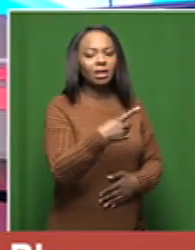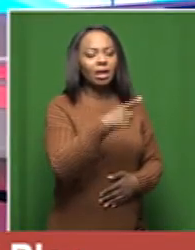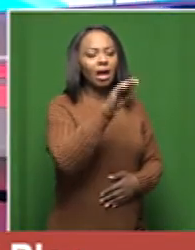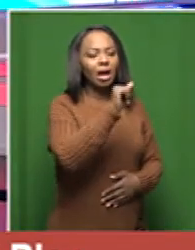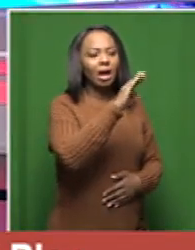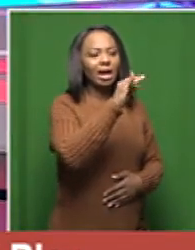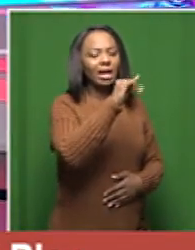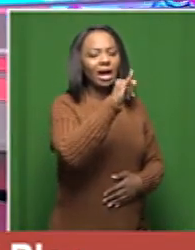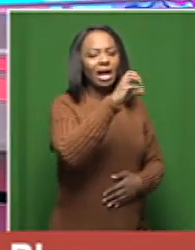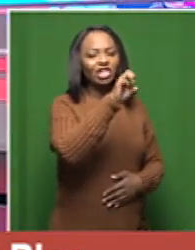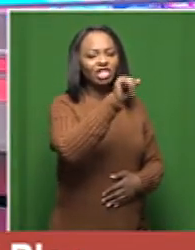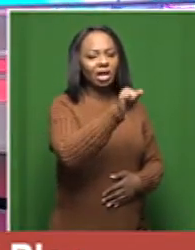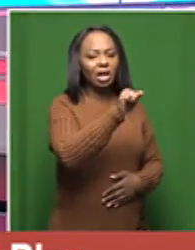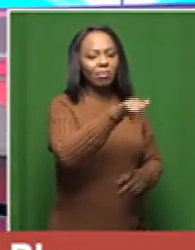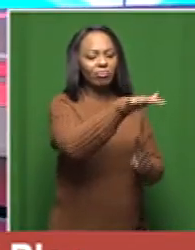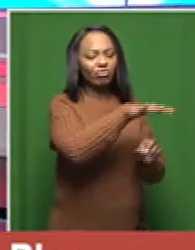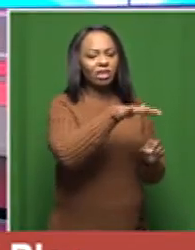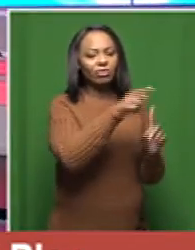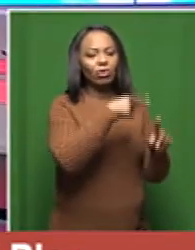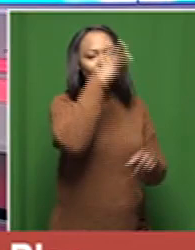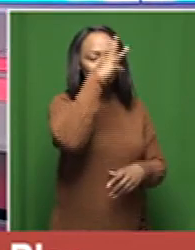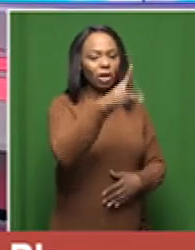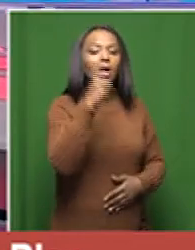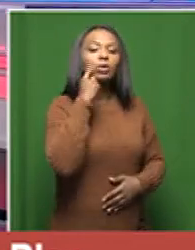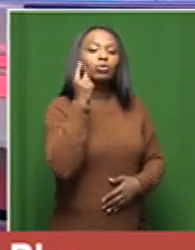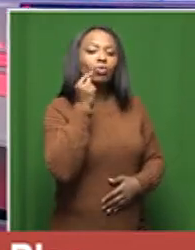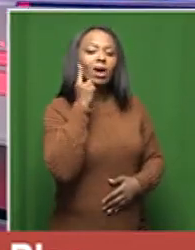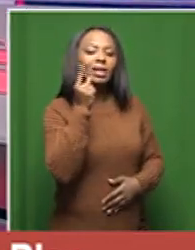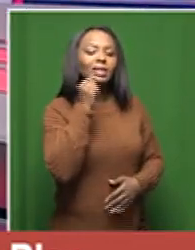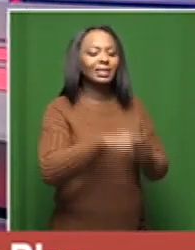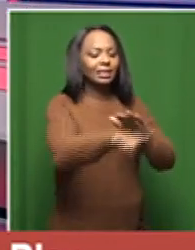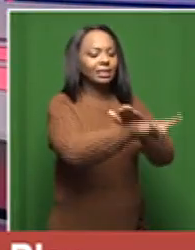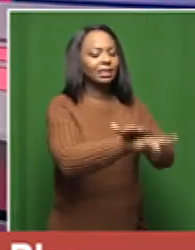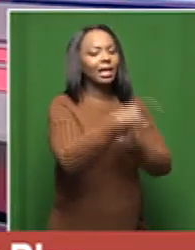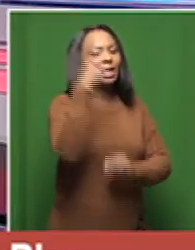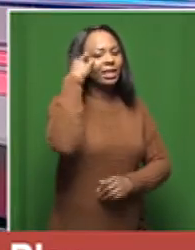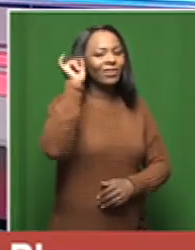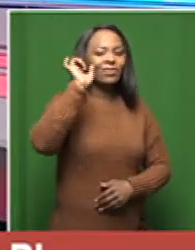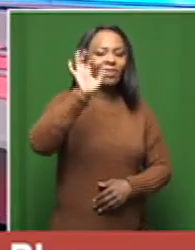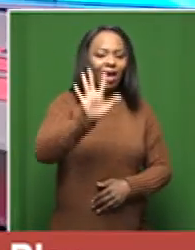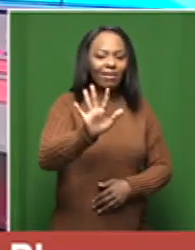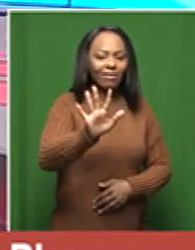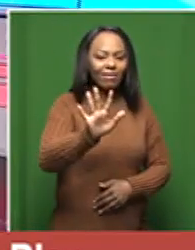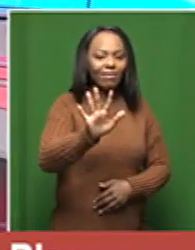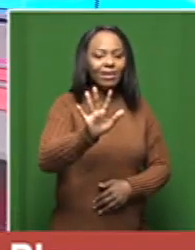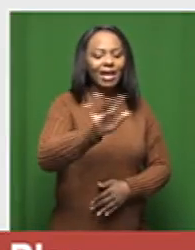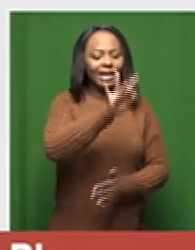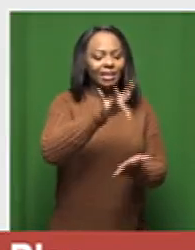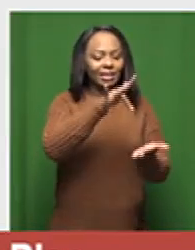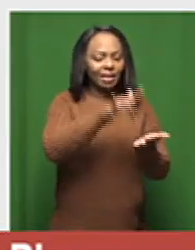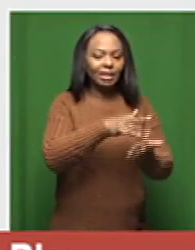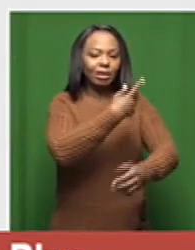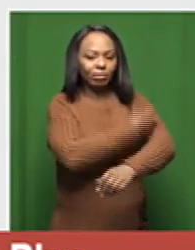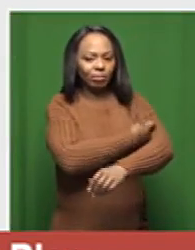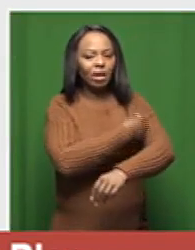Yes. In the Swane district, I think there are 5 vaccination sites at least. I know they were going to open